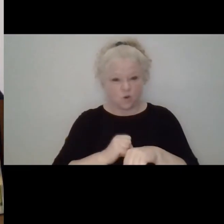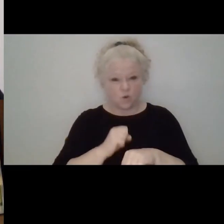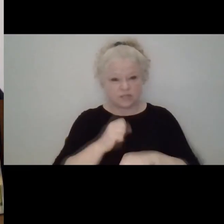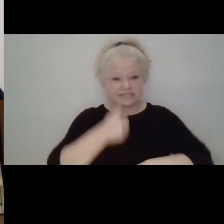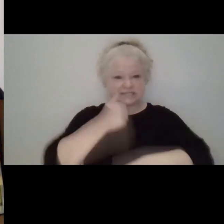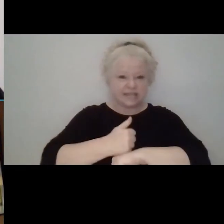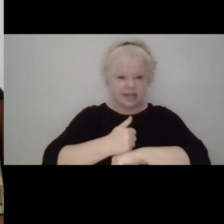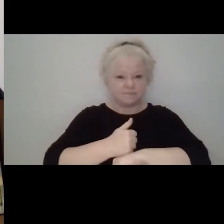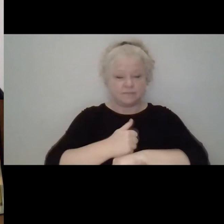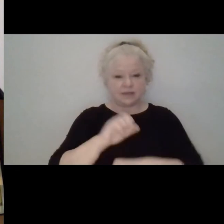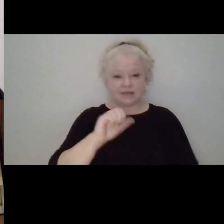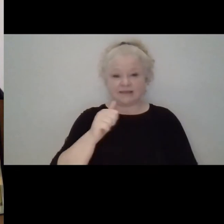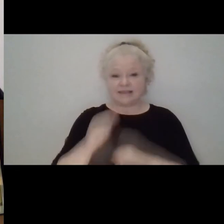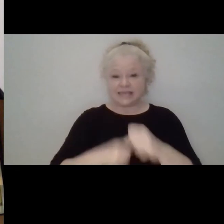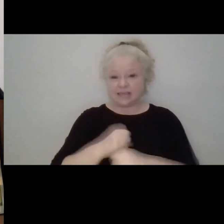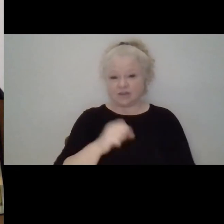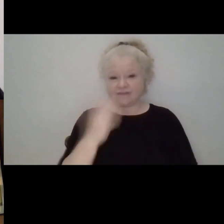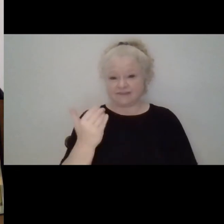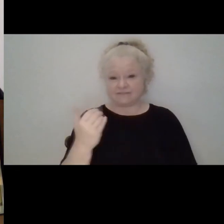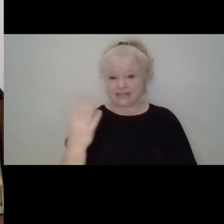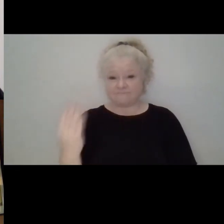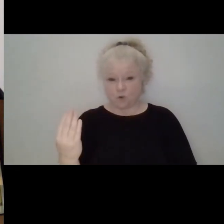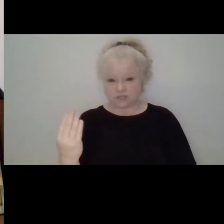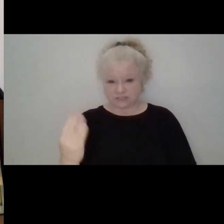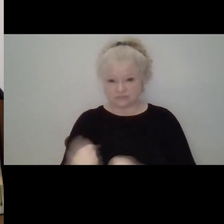1514, but it's also the place.